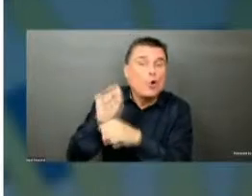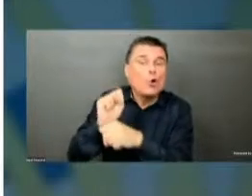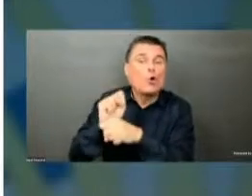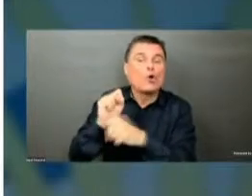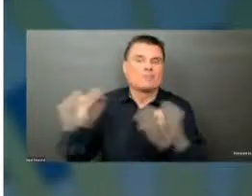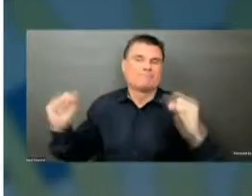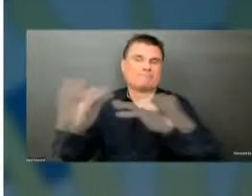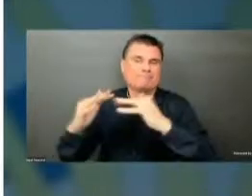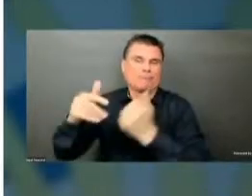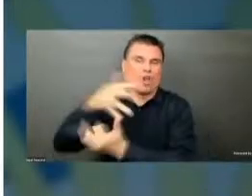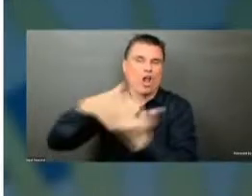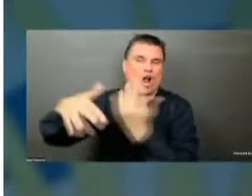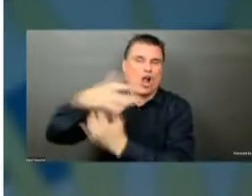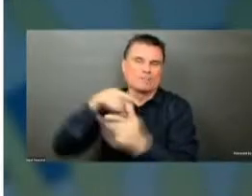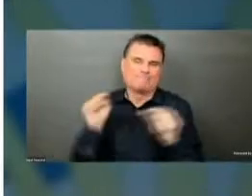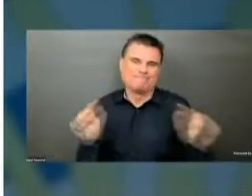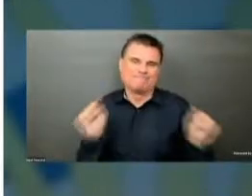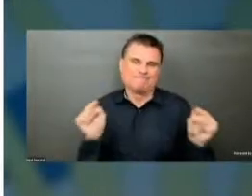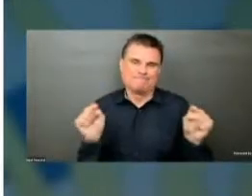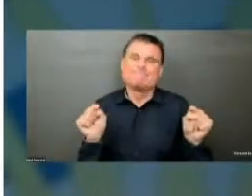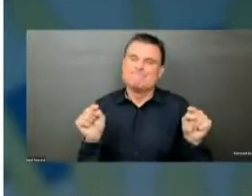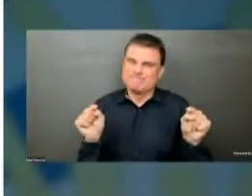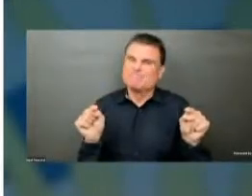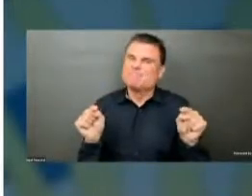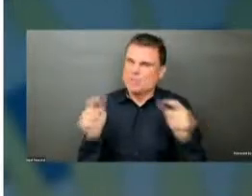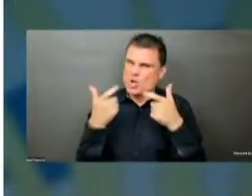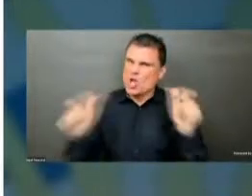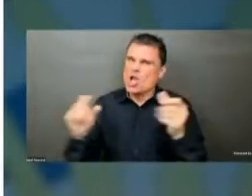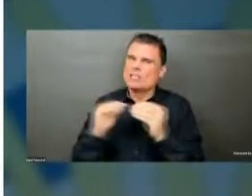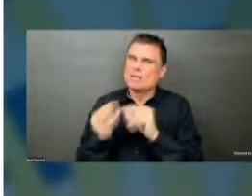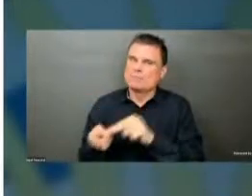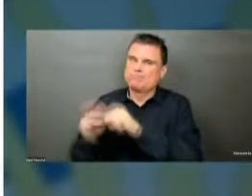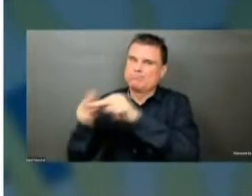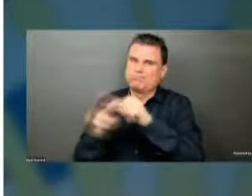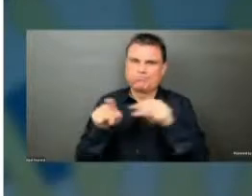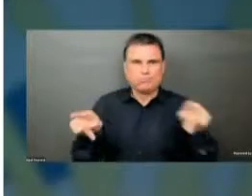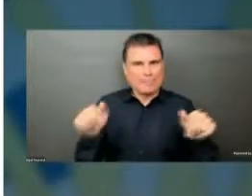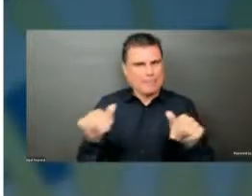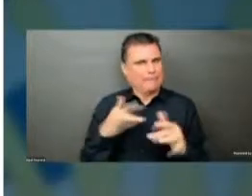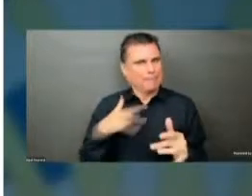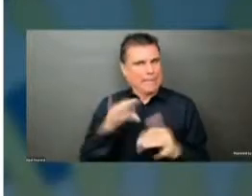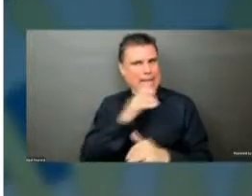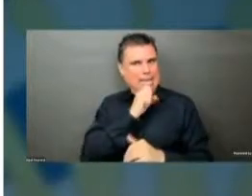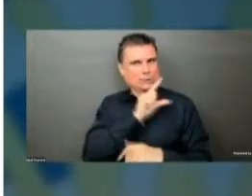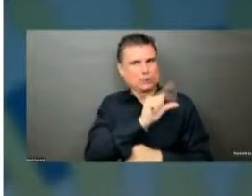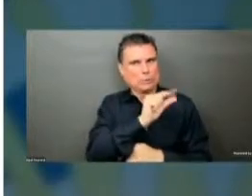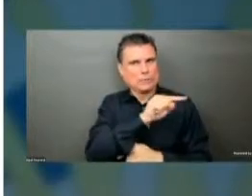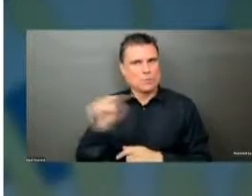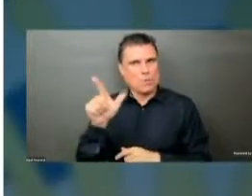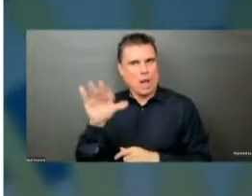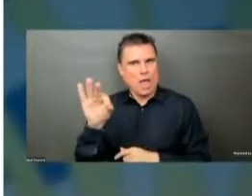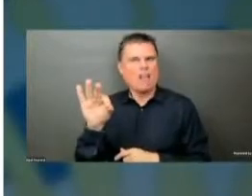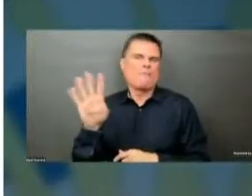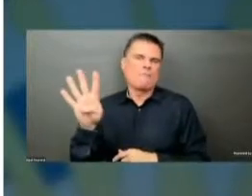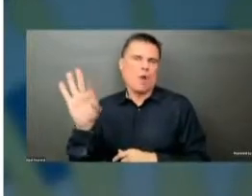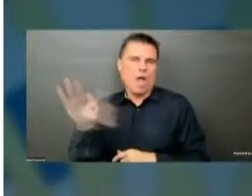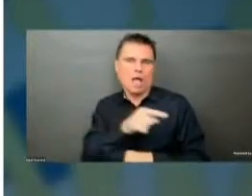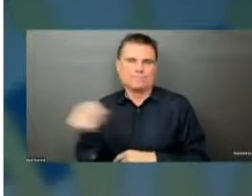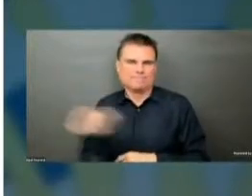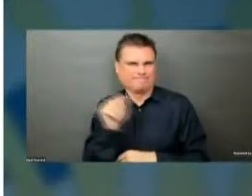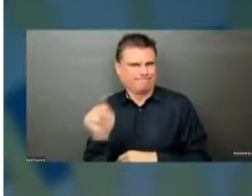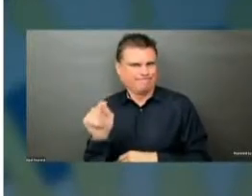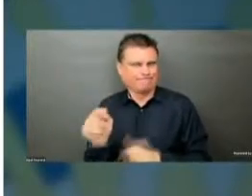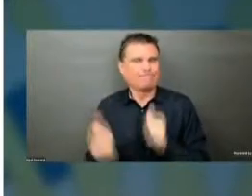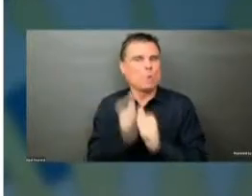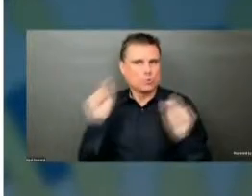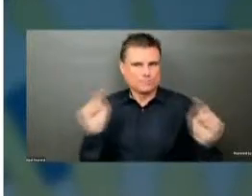but transmission events in the older working age category. The things that are important to note on this is that we have seen,